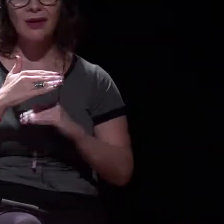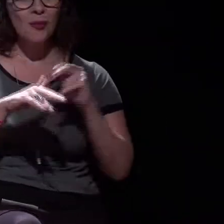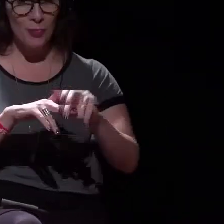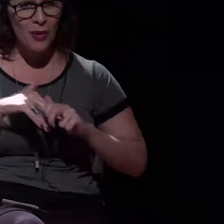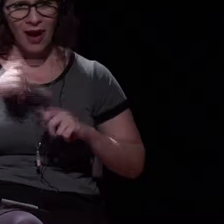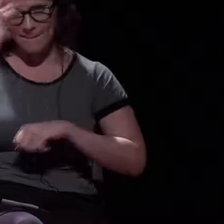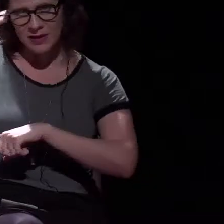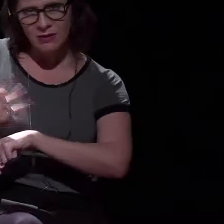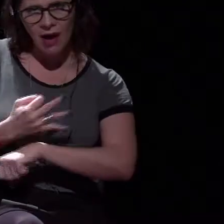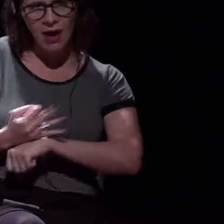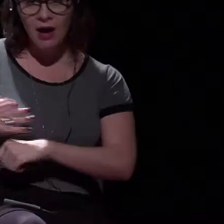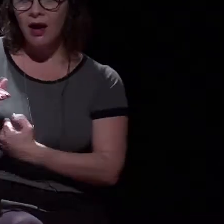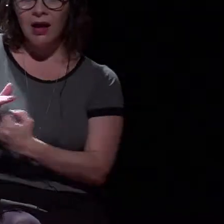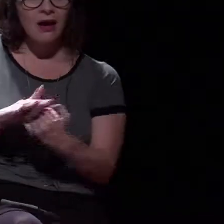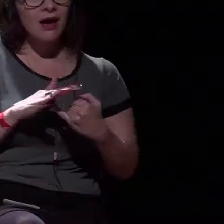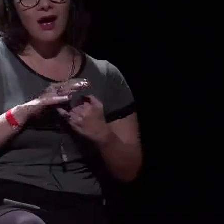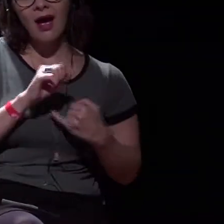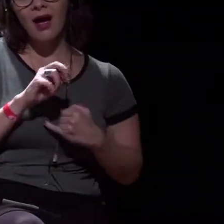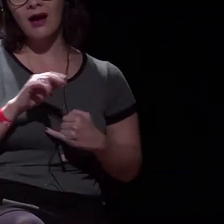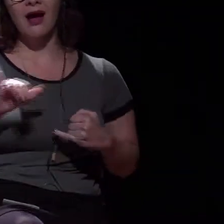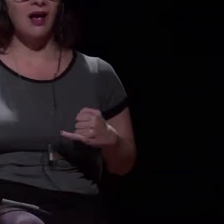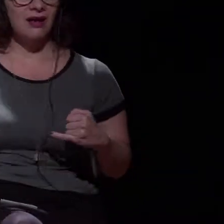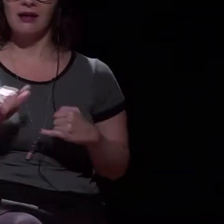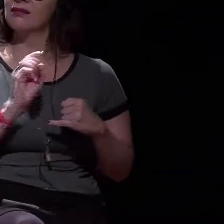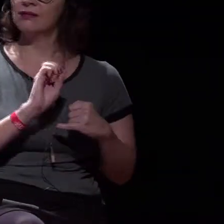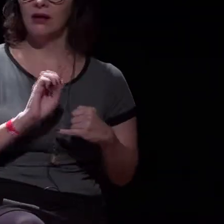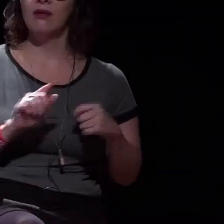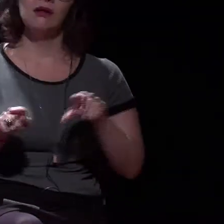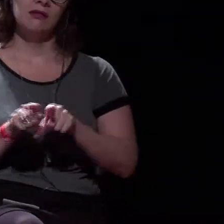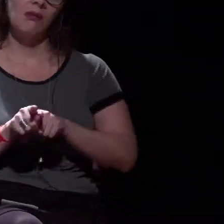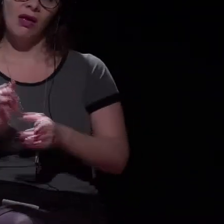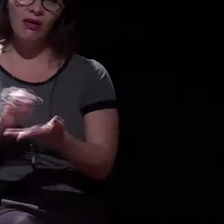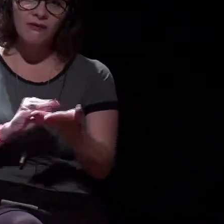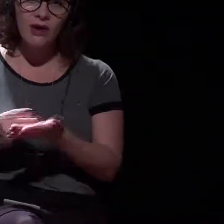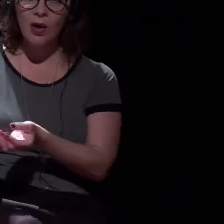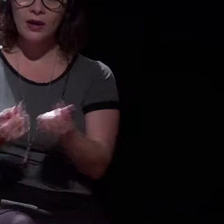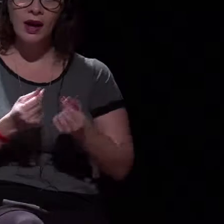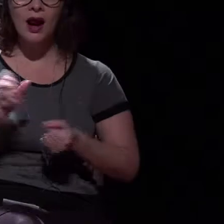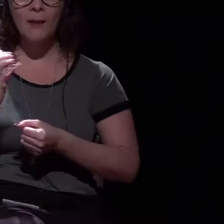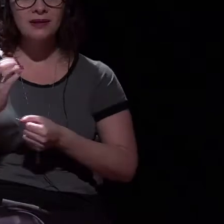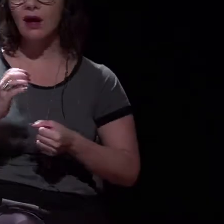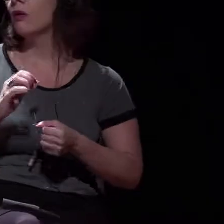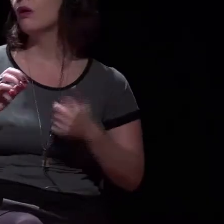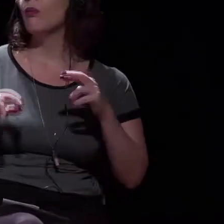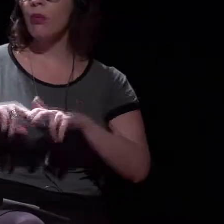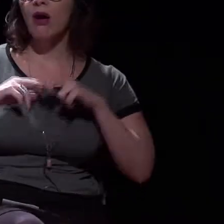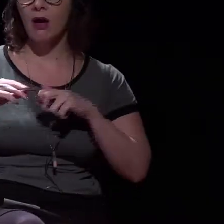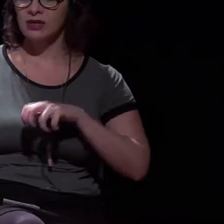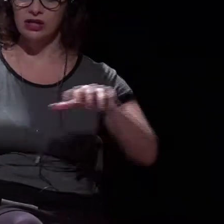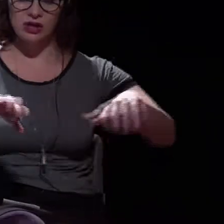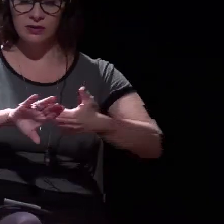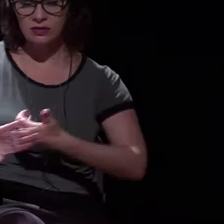the existence of capital shortage in regions that have remained isolated from the stream of world history. On the